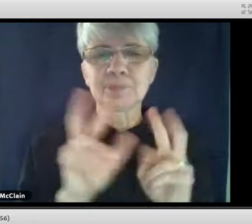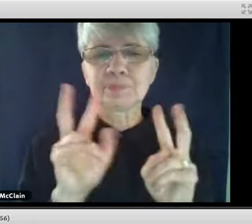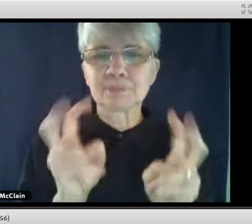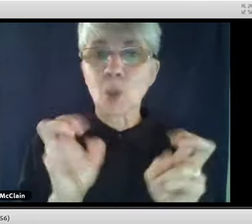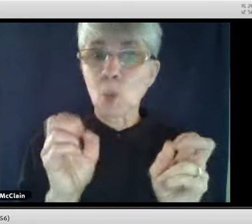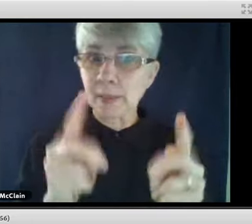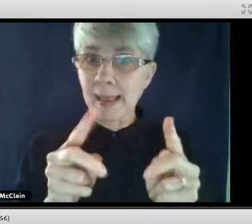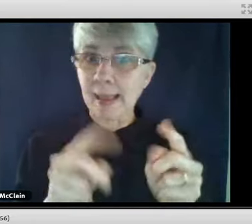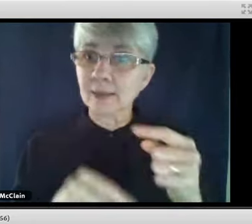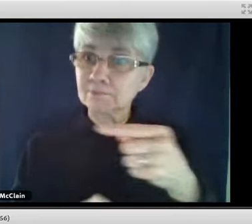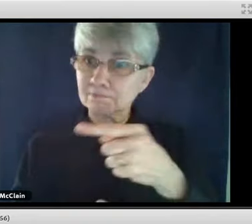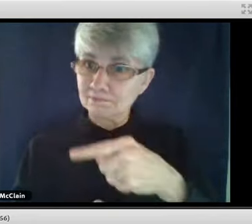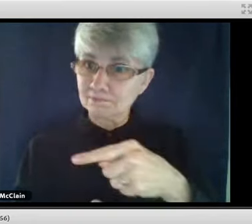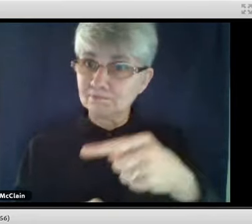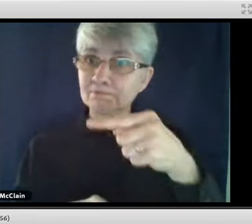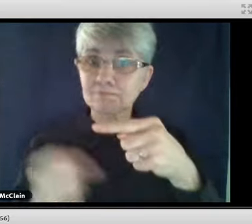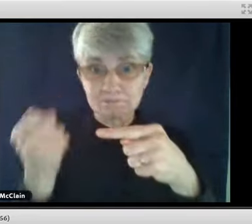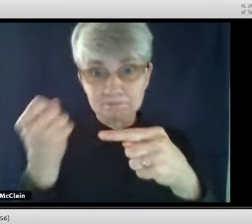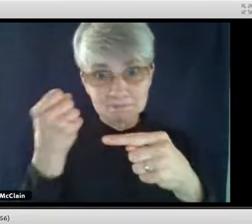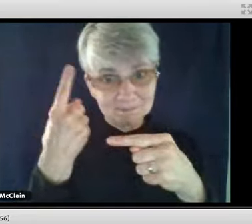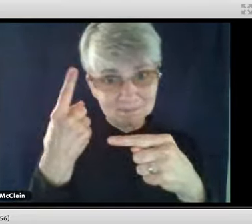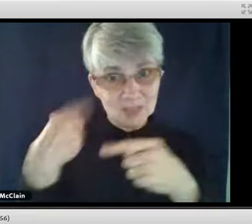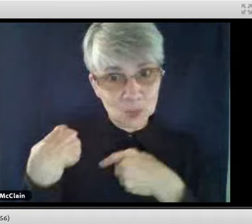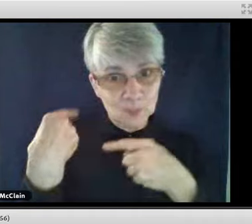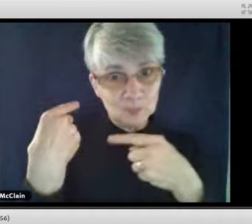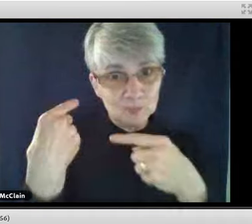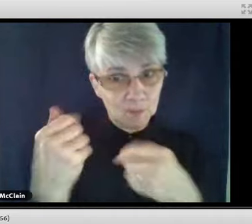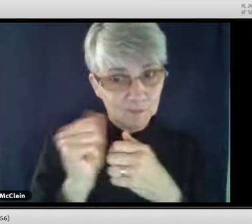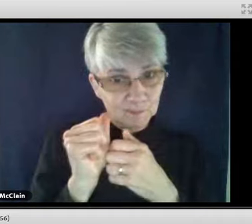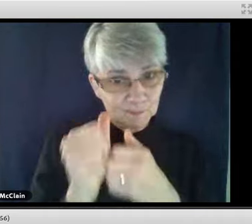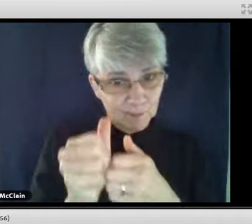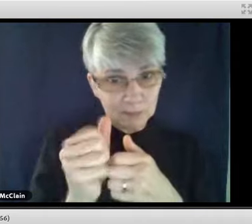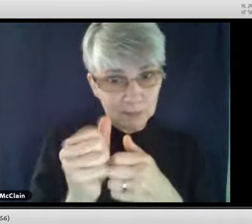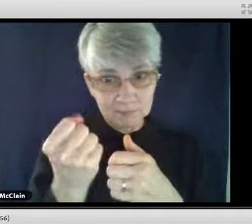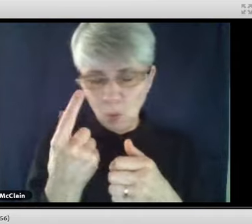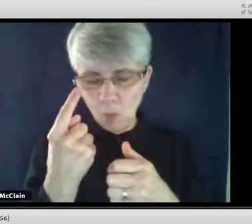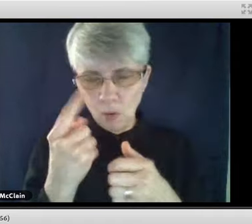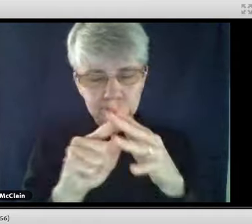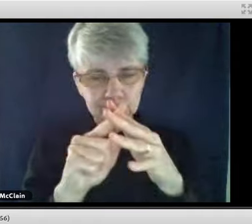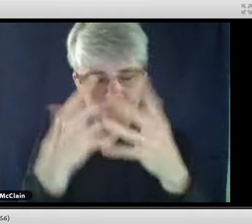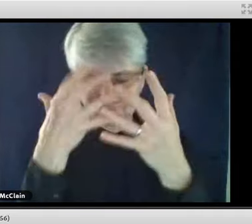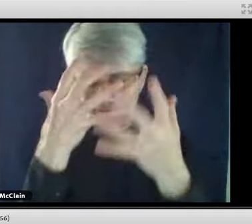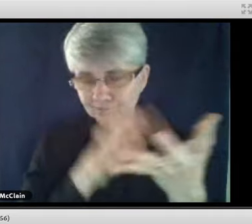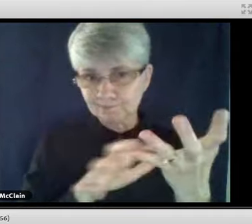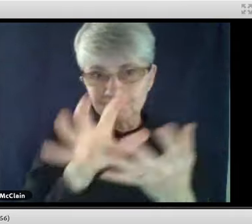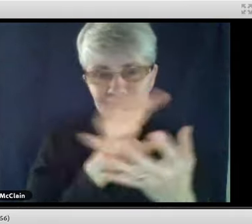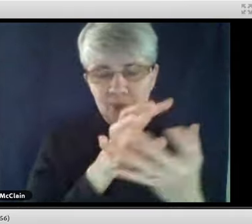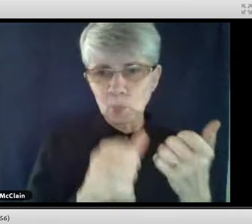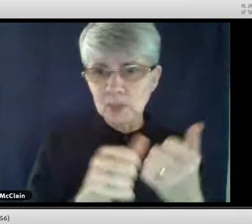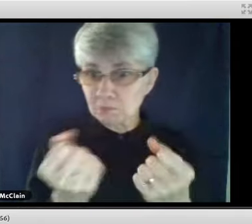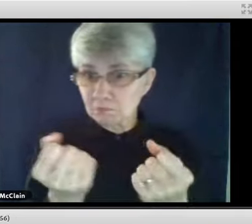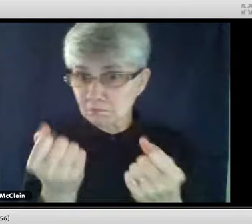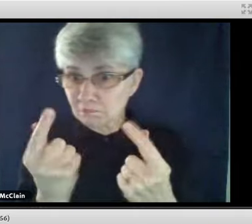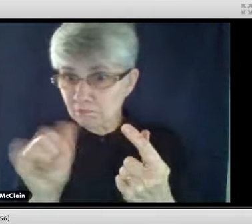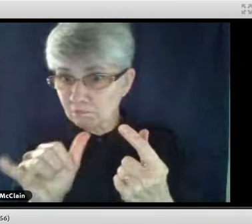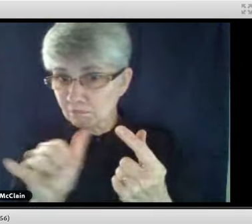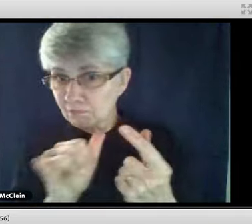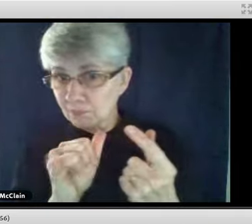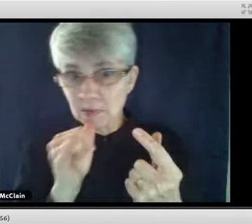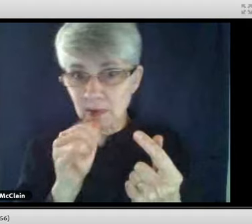Okay, so everybody's still with me? Have I completely lost everyone? I want to make sure you guys are doing okay here, and that I have